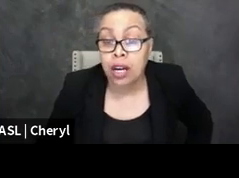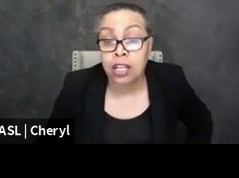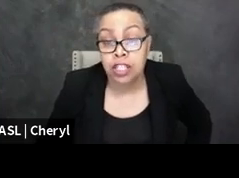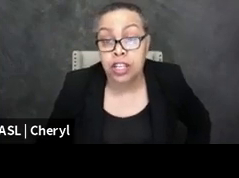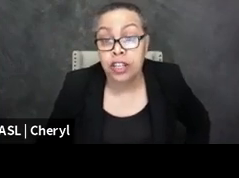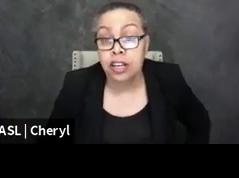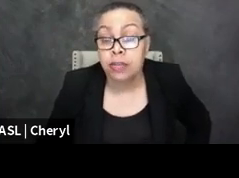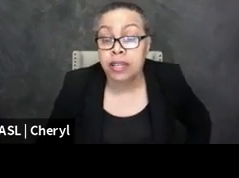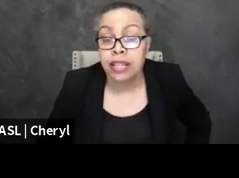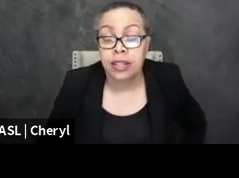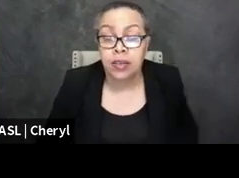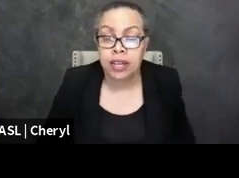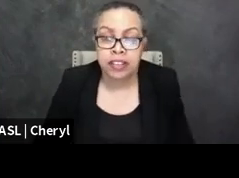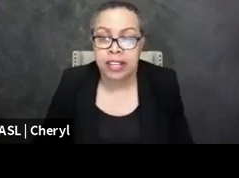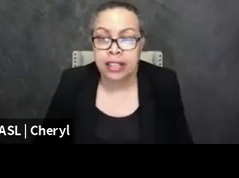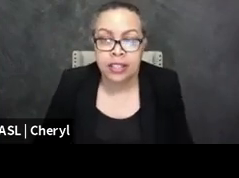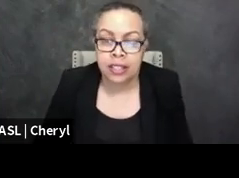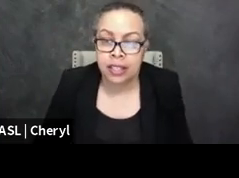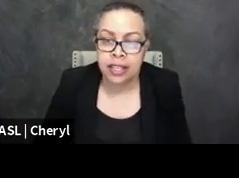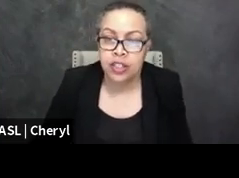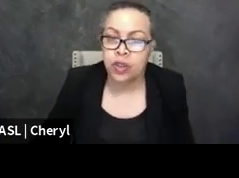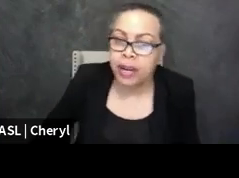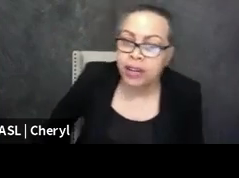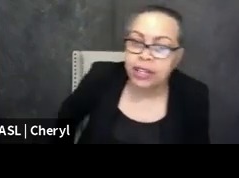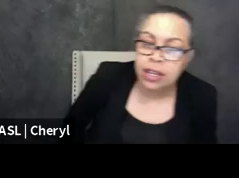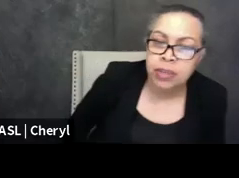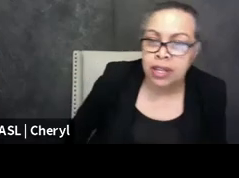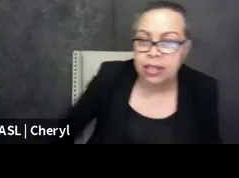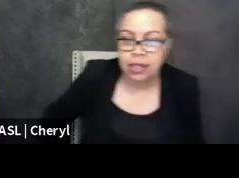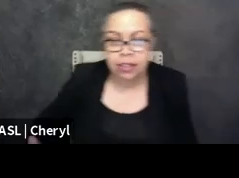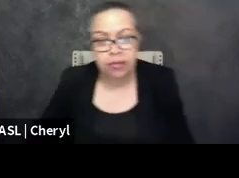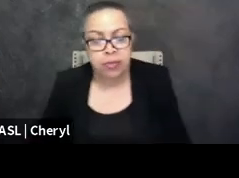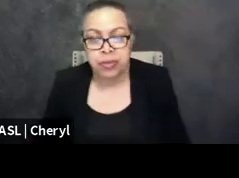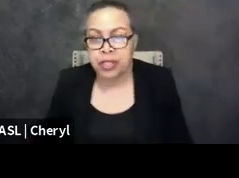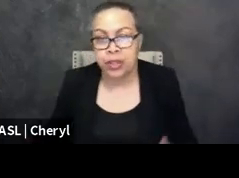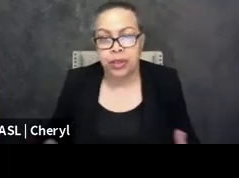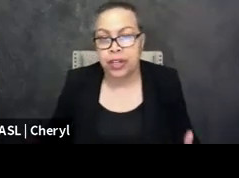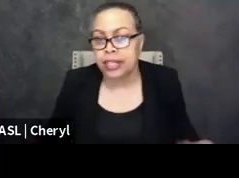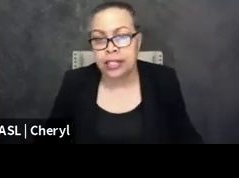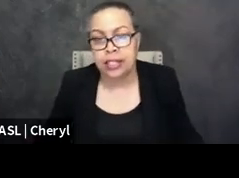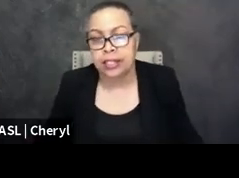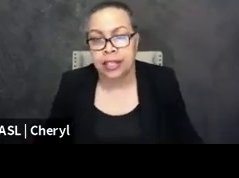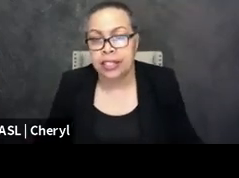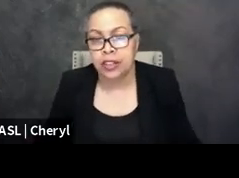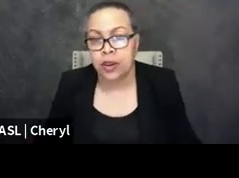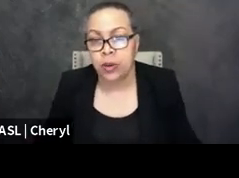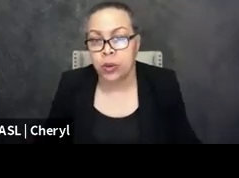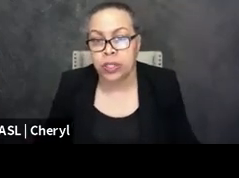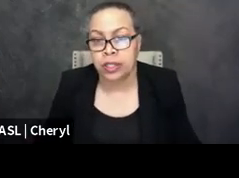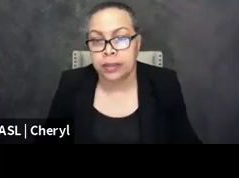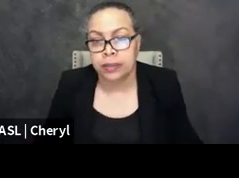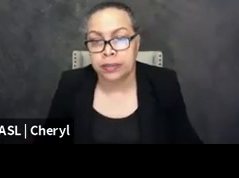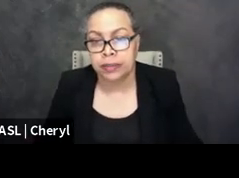are concerned, but they don't feel like there's anything they can do about it because of parental authority and such that they still